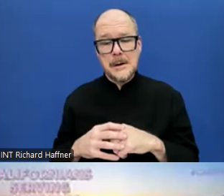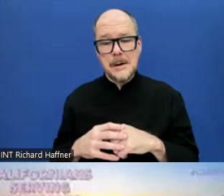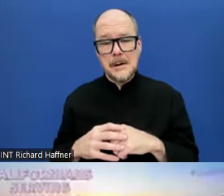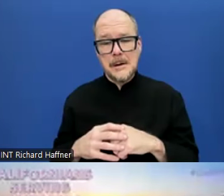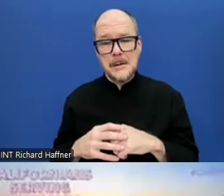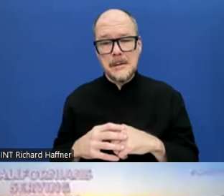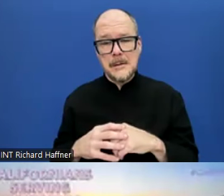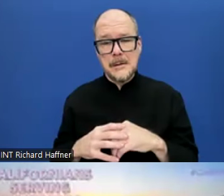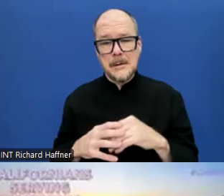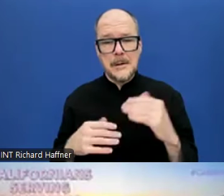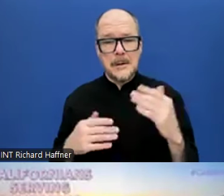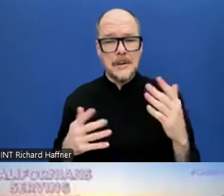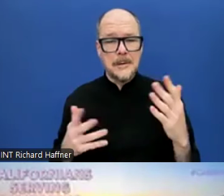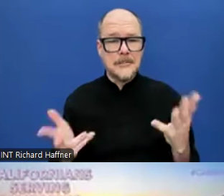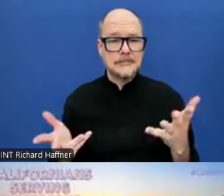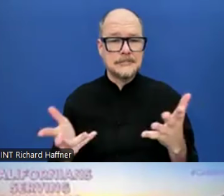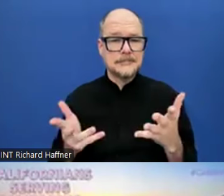again,